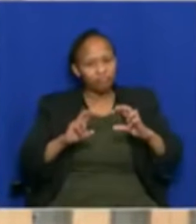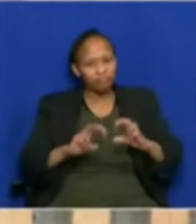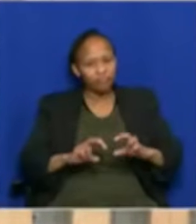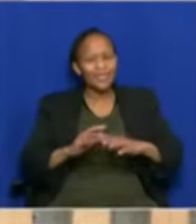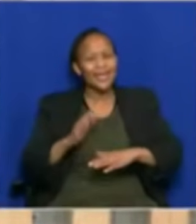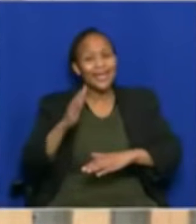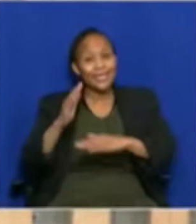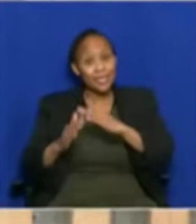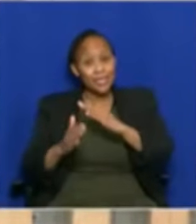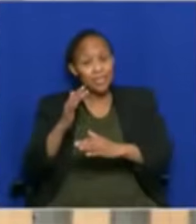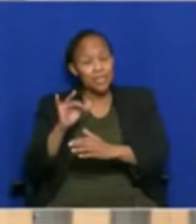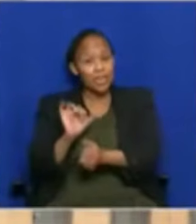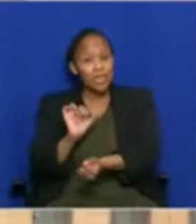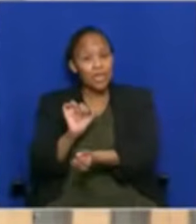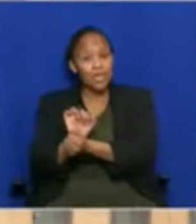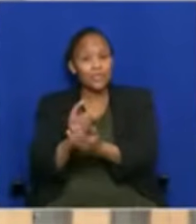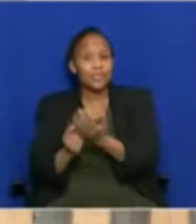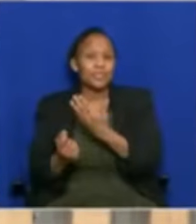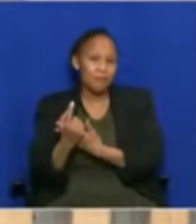wanted to look at that timeline.